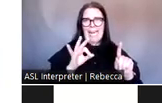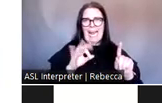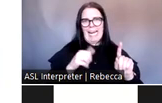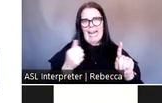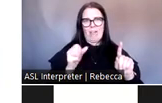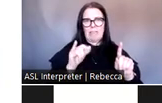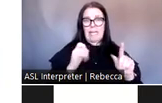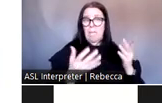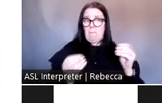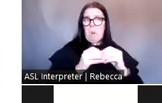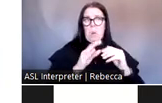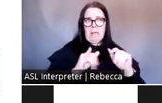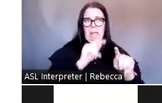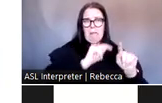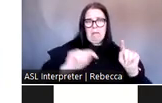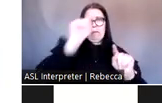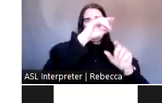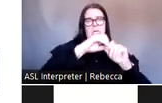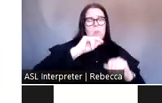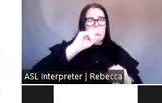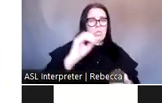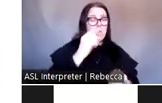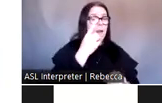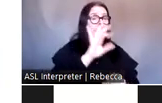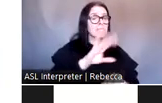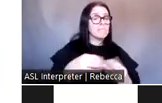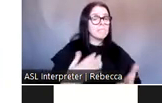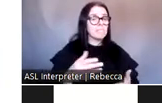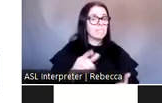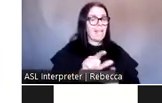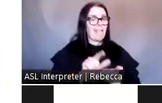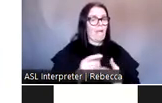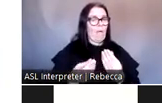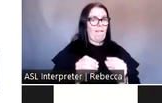Northern Ontario. One of their micro-credentials is legal office assistant.